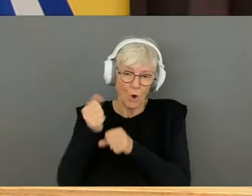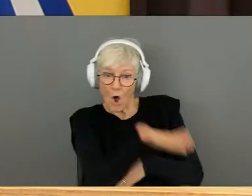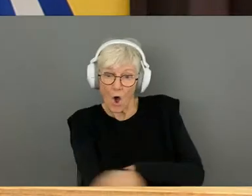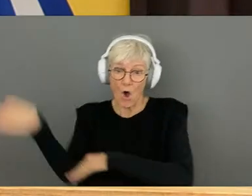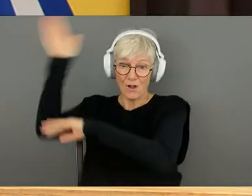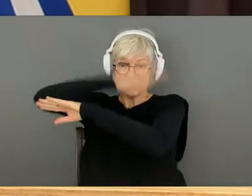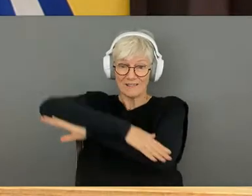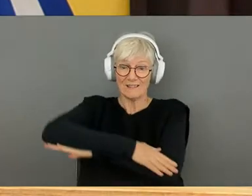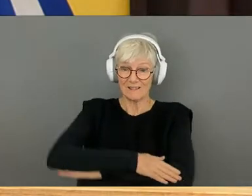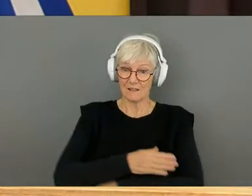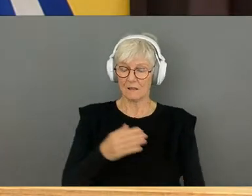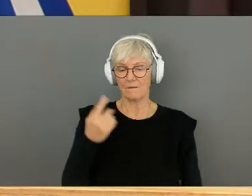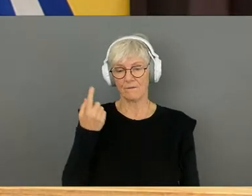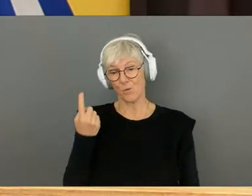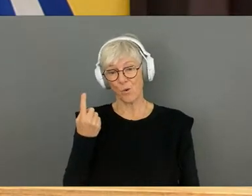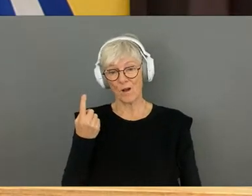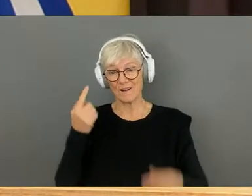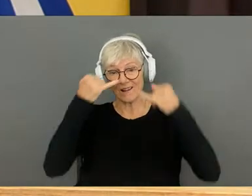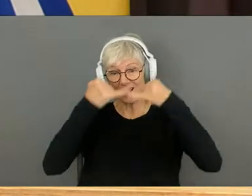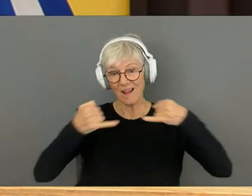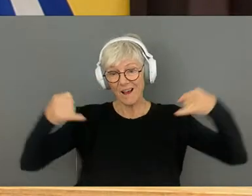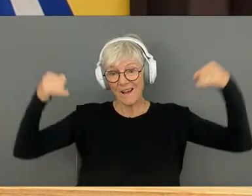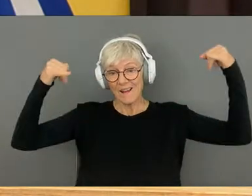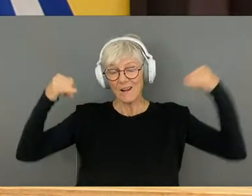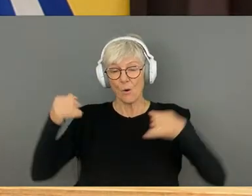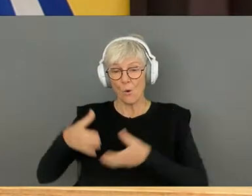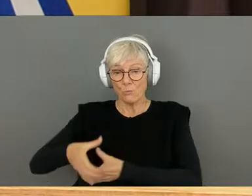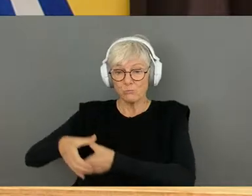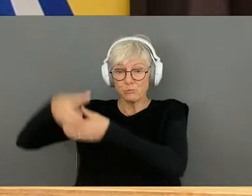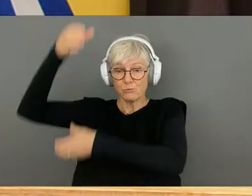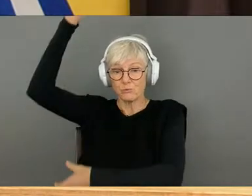not easy. It's certainly complex work.